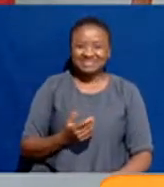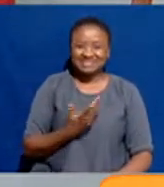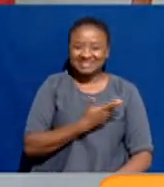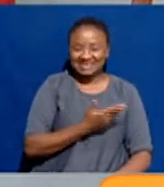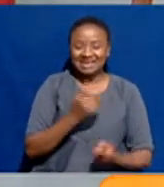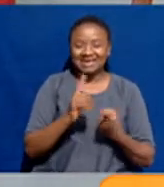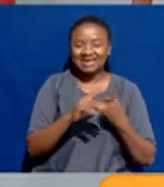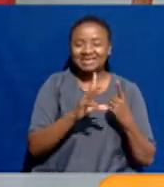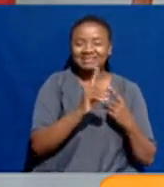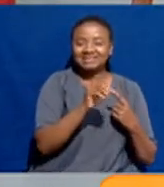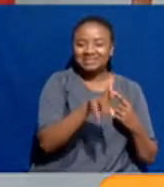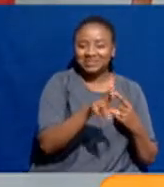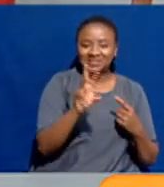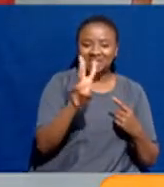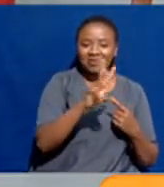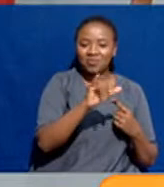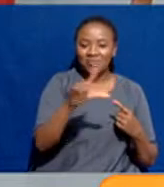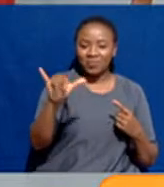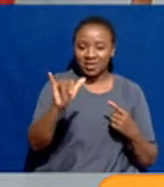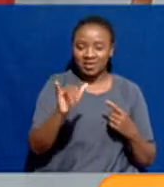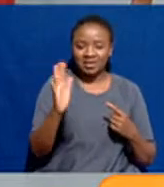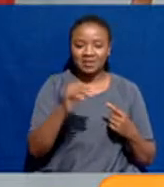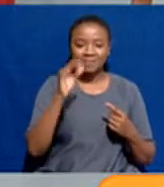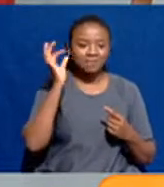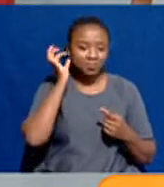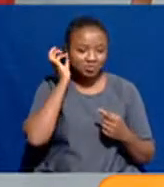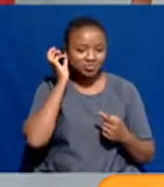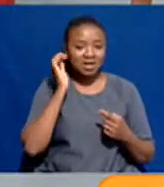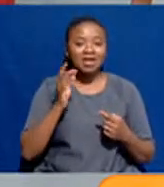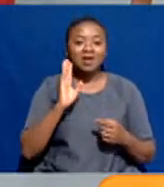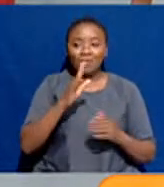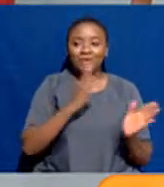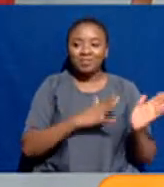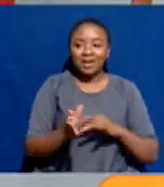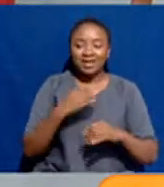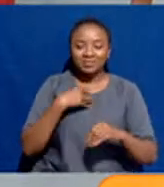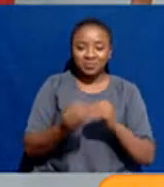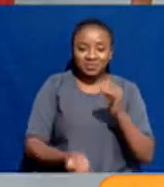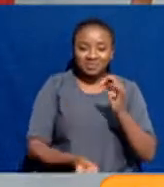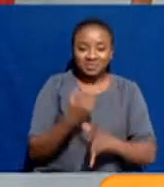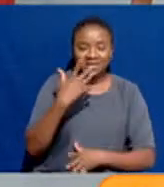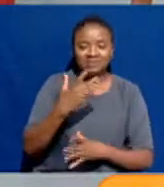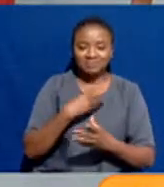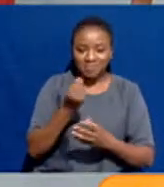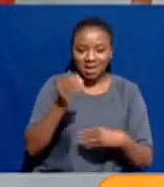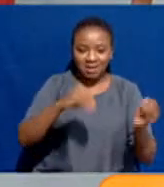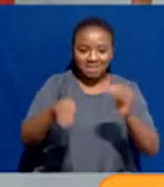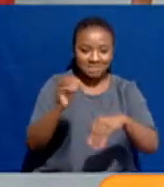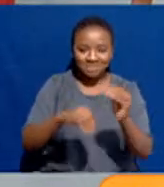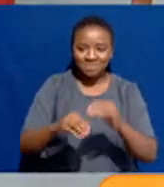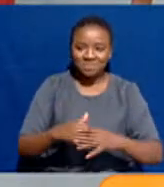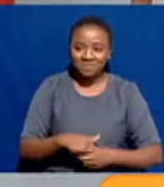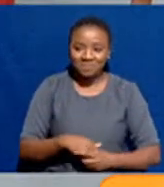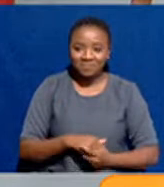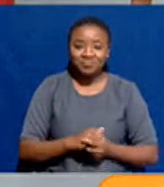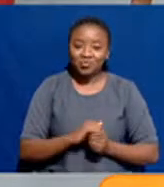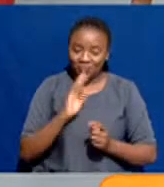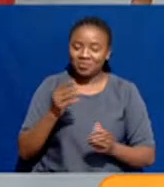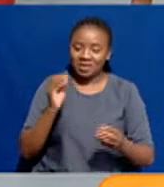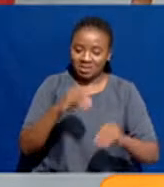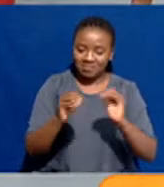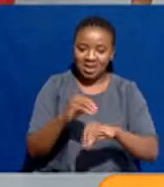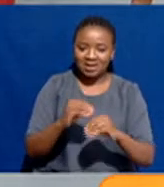Dr. Willy Mutunga, Boniface Mwangi. We'll start a GoFundMe. GoFundMe. We'll raise the money. You'll raise the money? We'll raise the